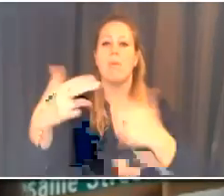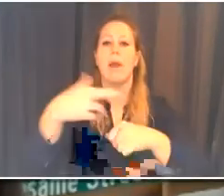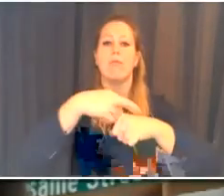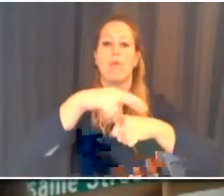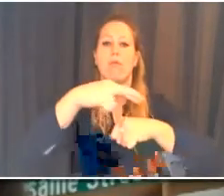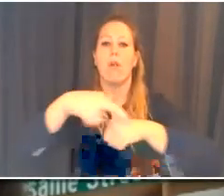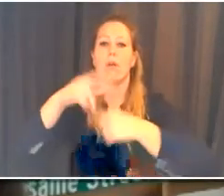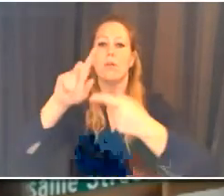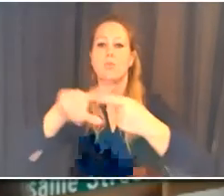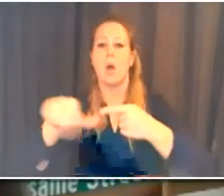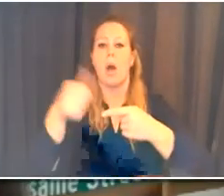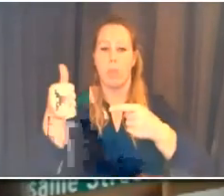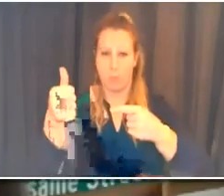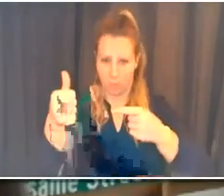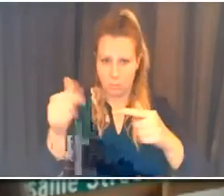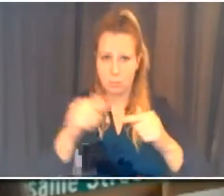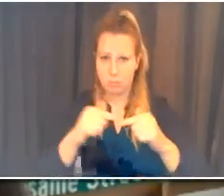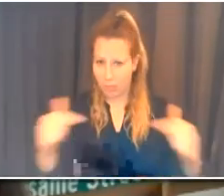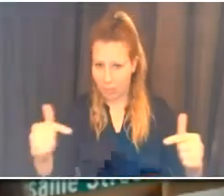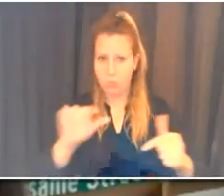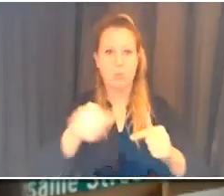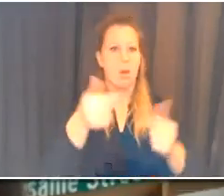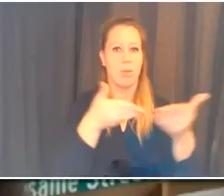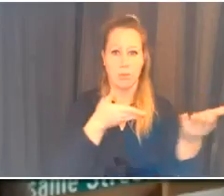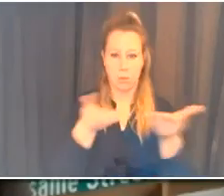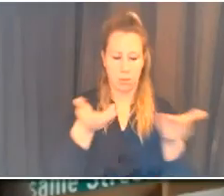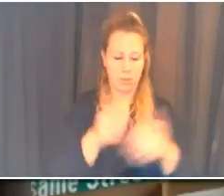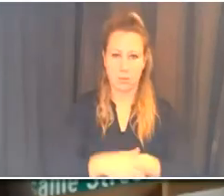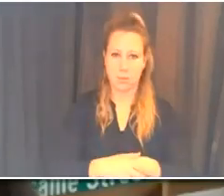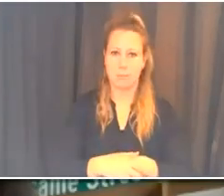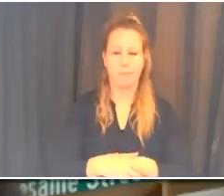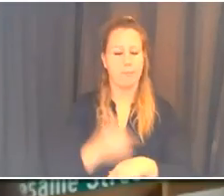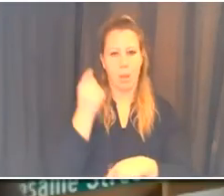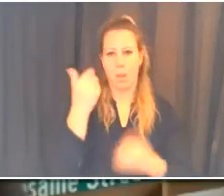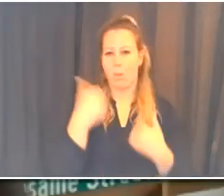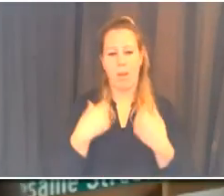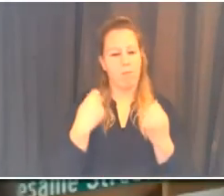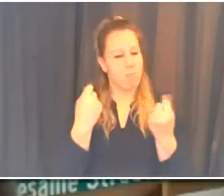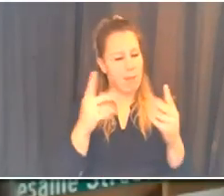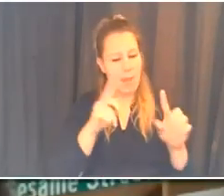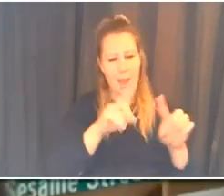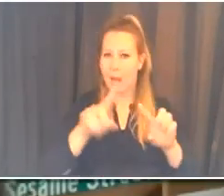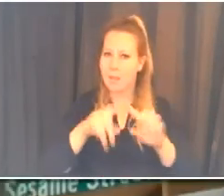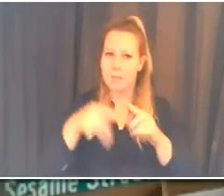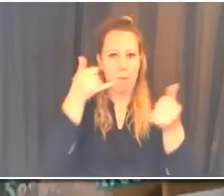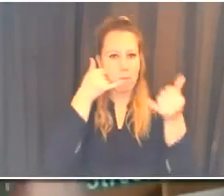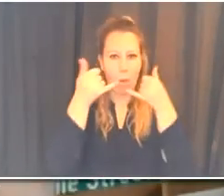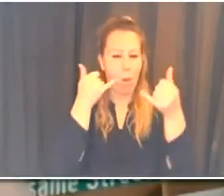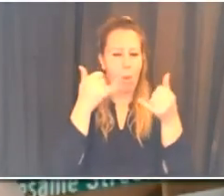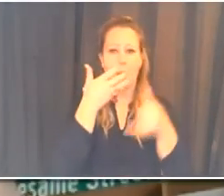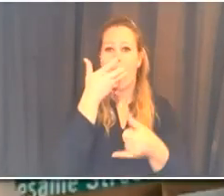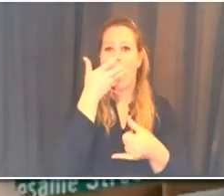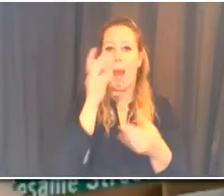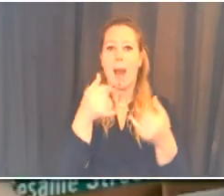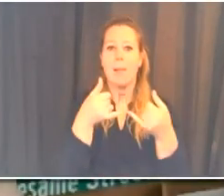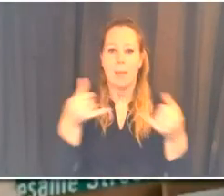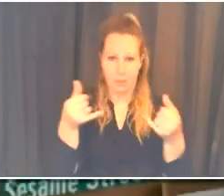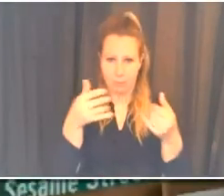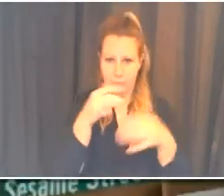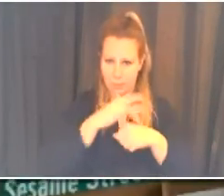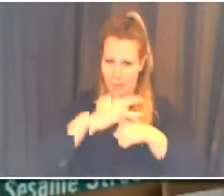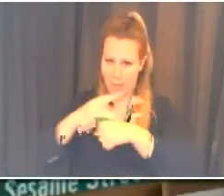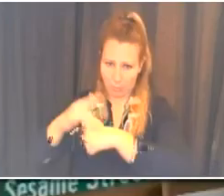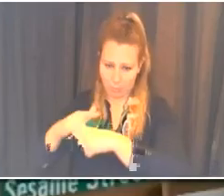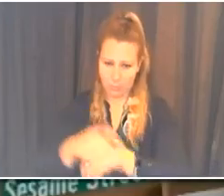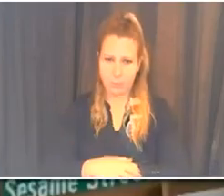hard work in pulling this together this was a terrific um hearing the two pieces of information that that I